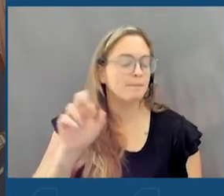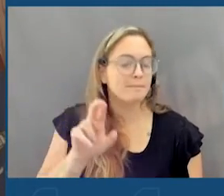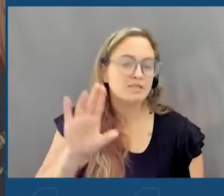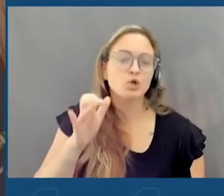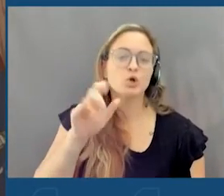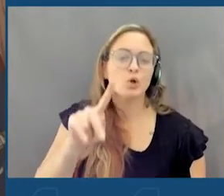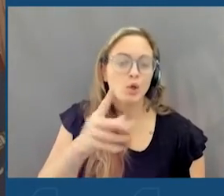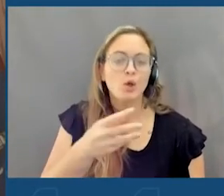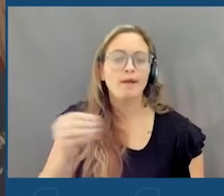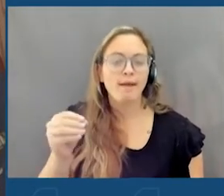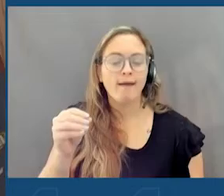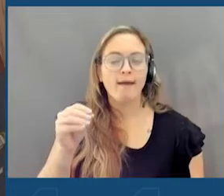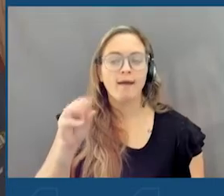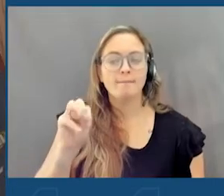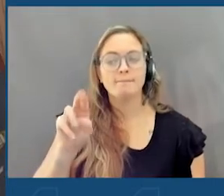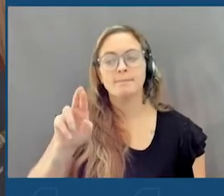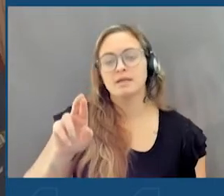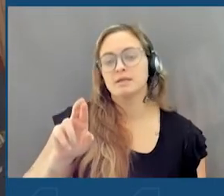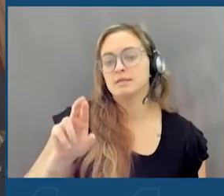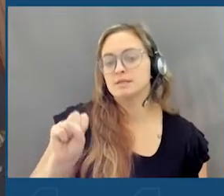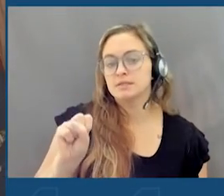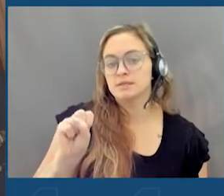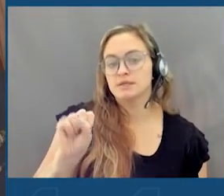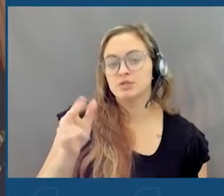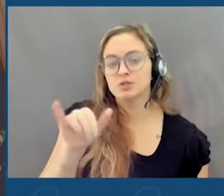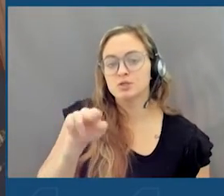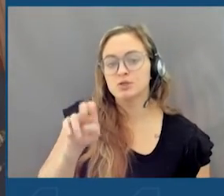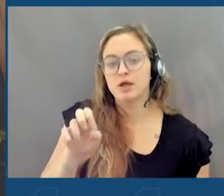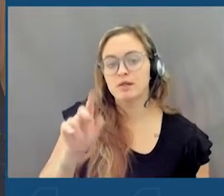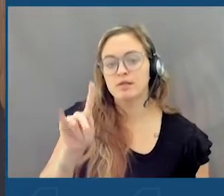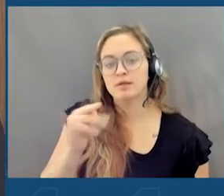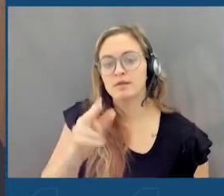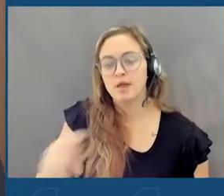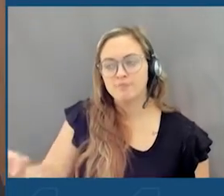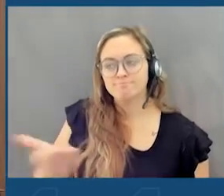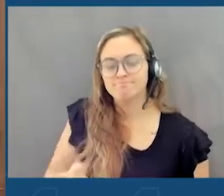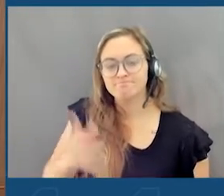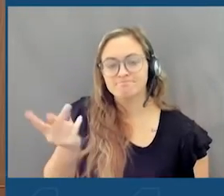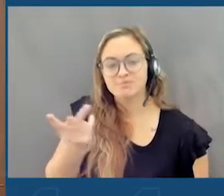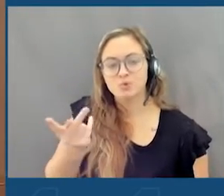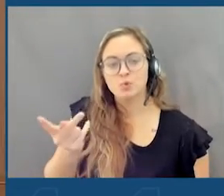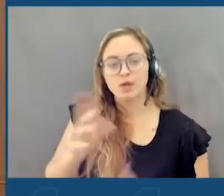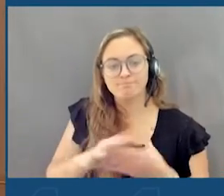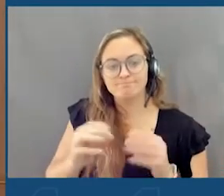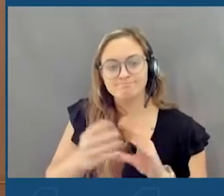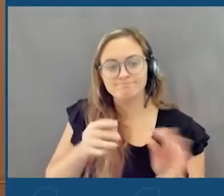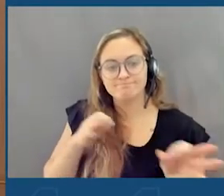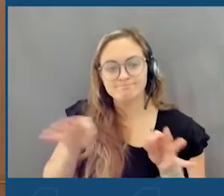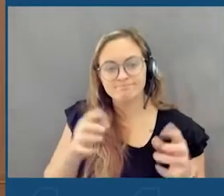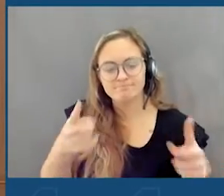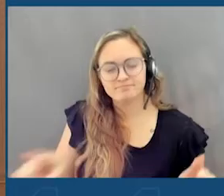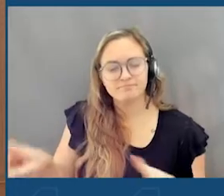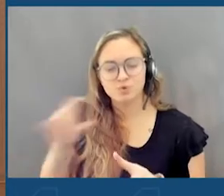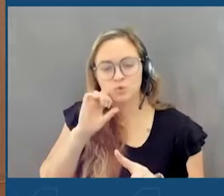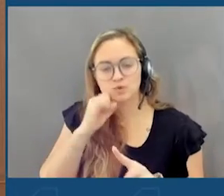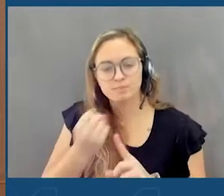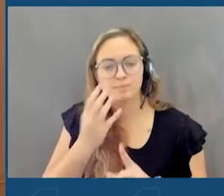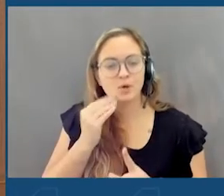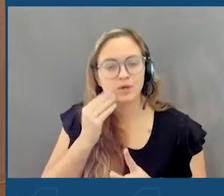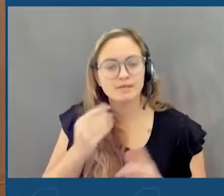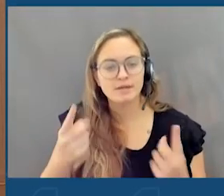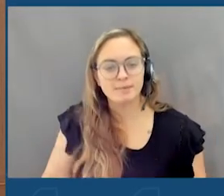Ms. Jacqueline Knights up to the podium so that you can describe some of your situation that